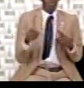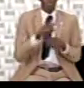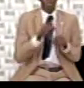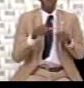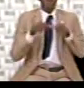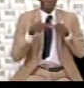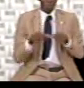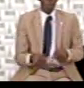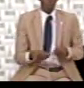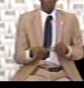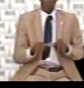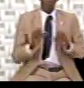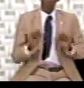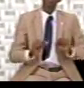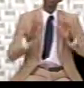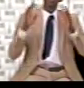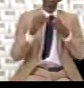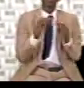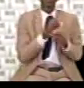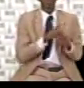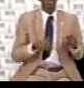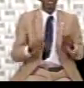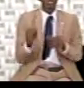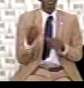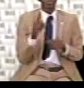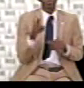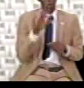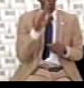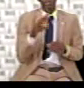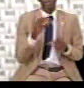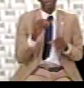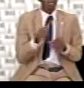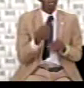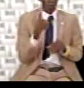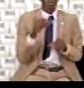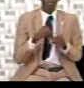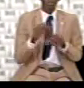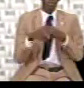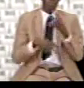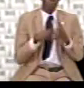Wherever we are, anywhere in the world, make up your mind.